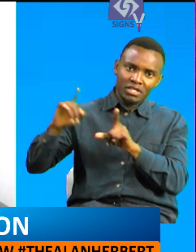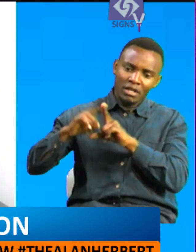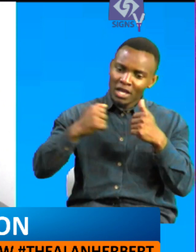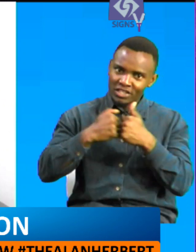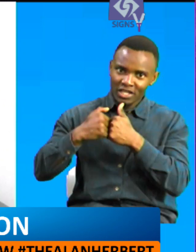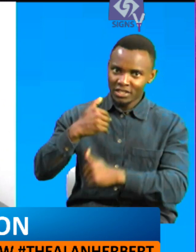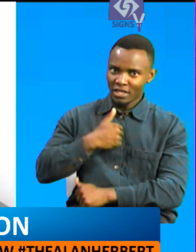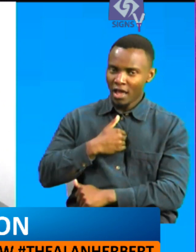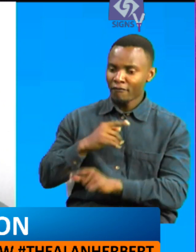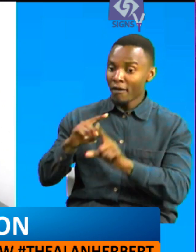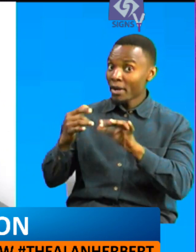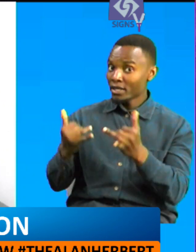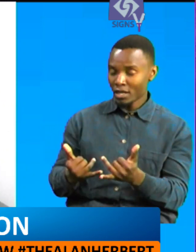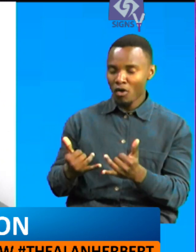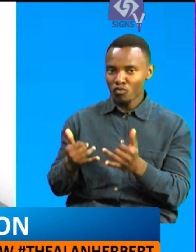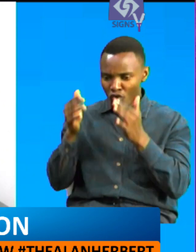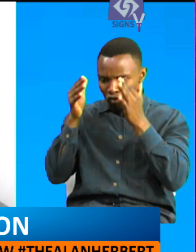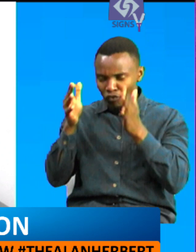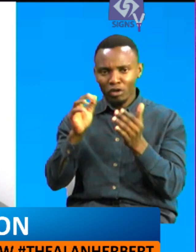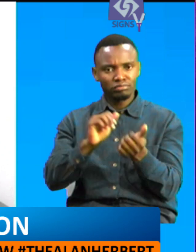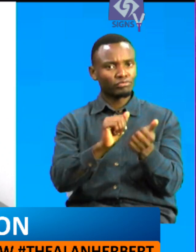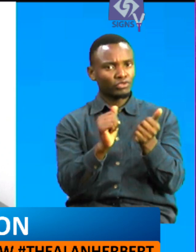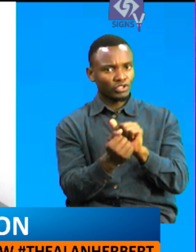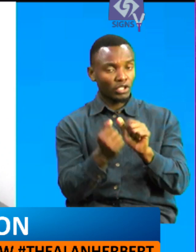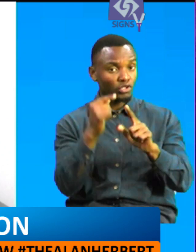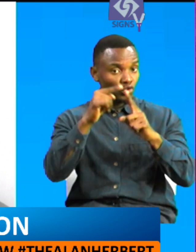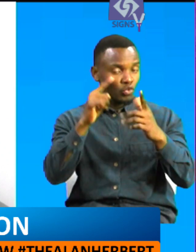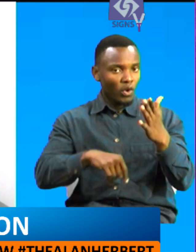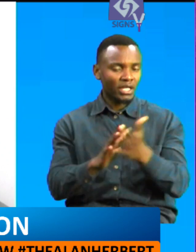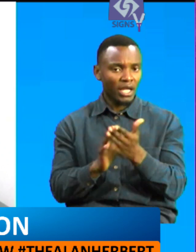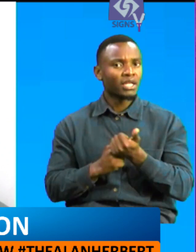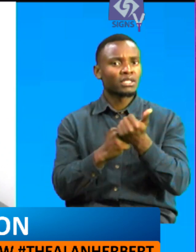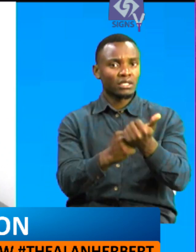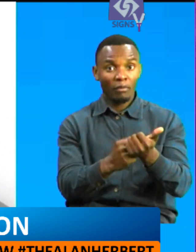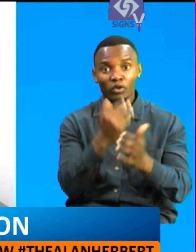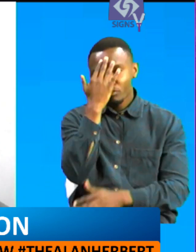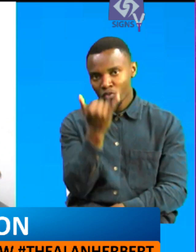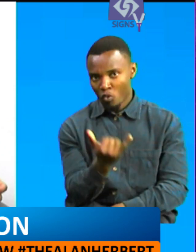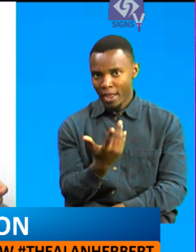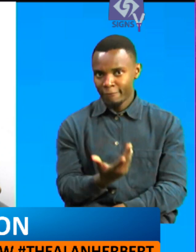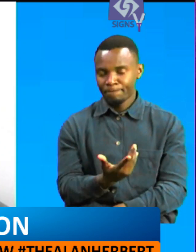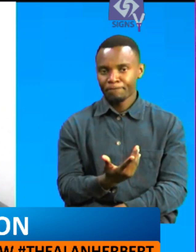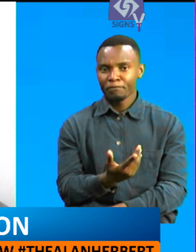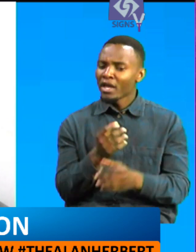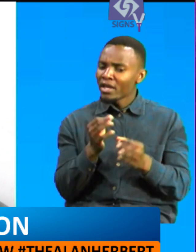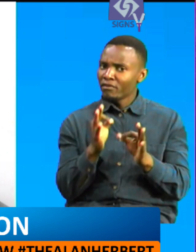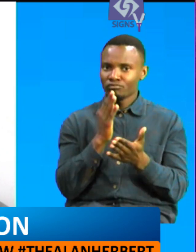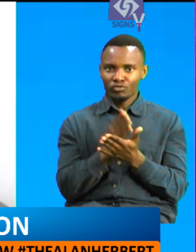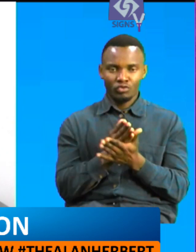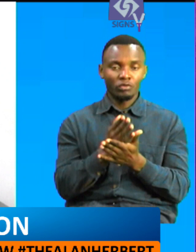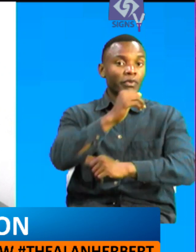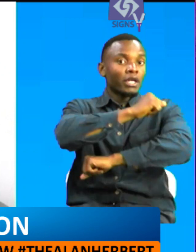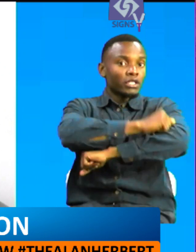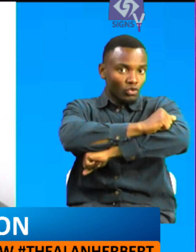now I want him to switch his attention to support in terms of, because if then at school